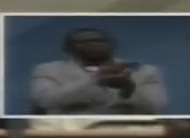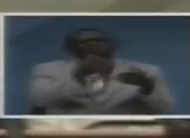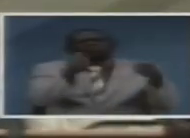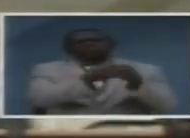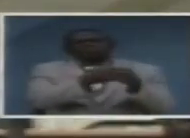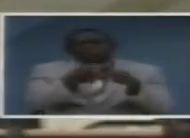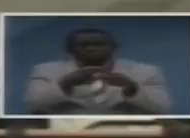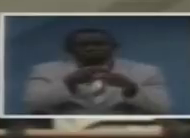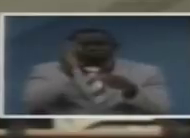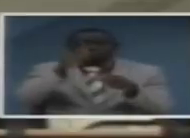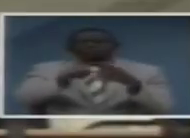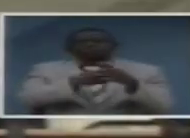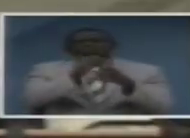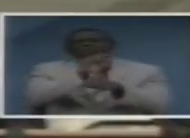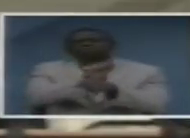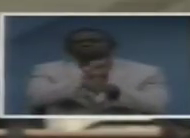operations.